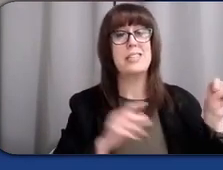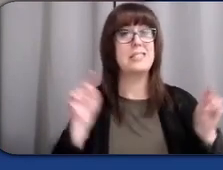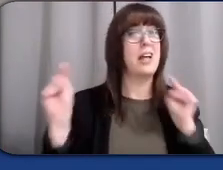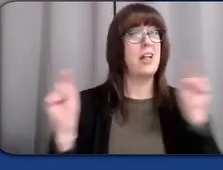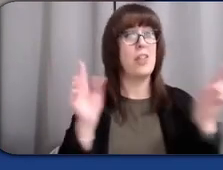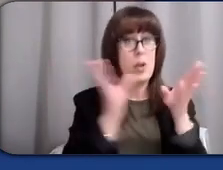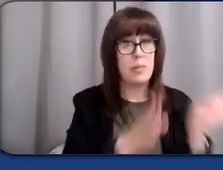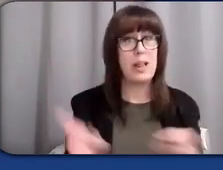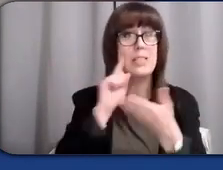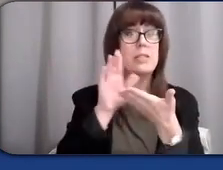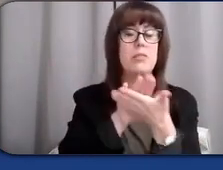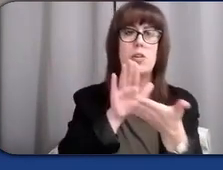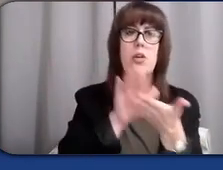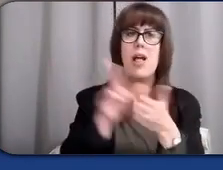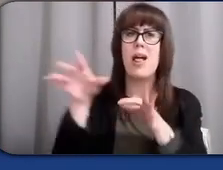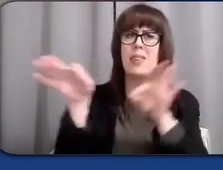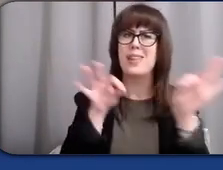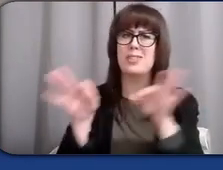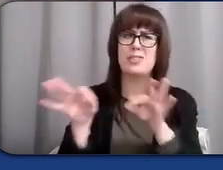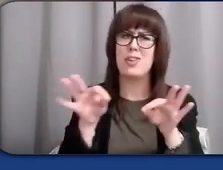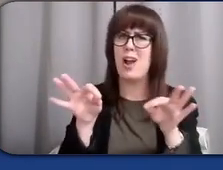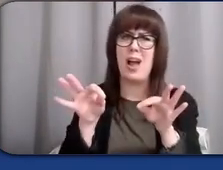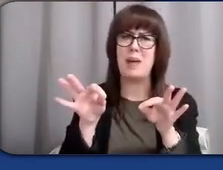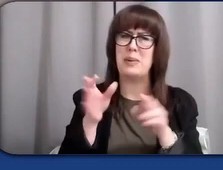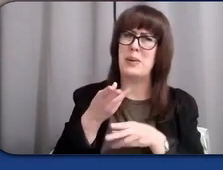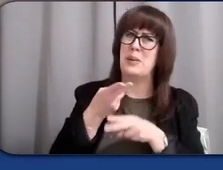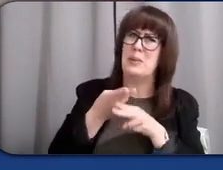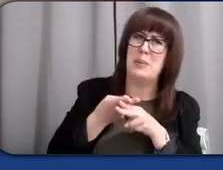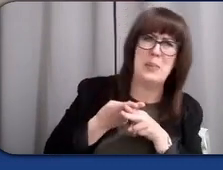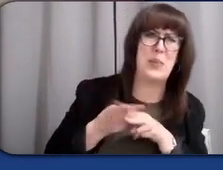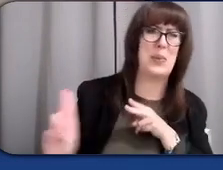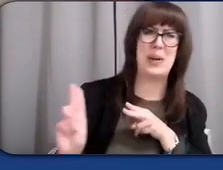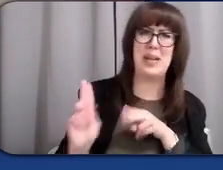described really a fraction of the difficulties faced